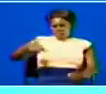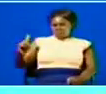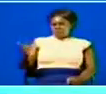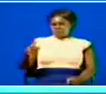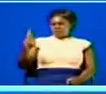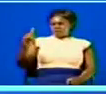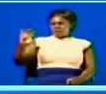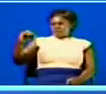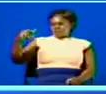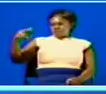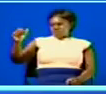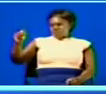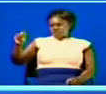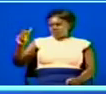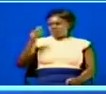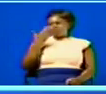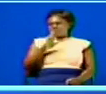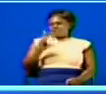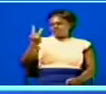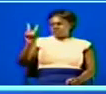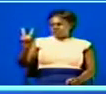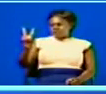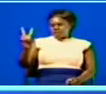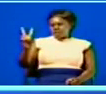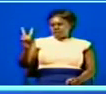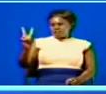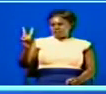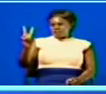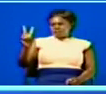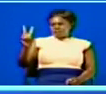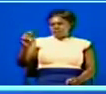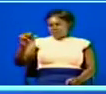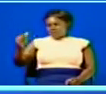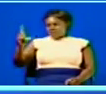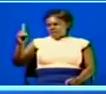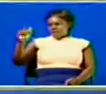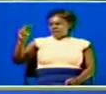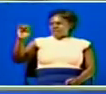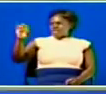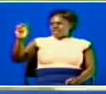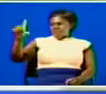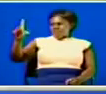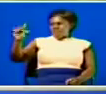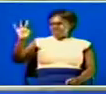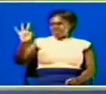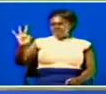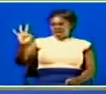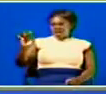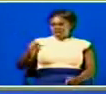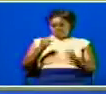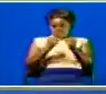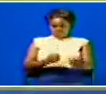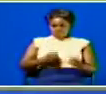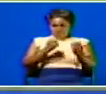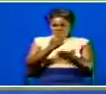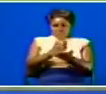Richard Kibet's clothes horse finished second in the energy-sapping race as pre-race favourite Daniel Tanui finished third, riding Busselton.